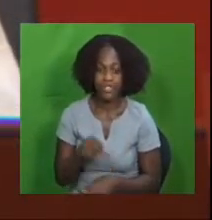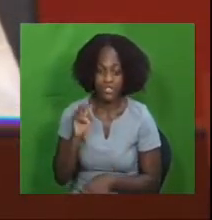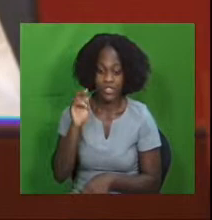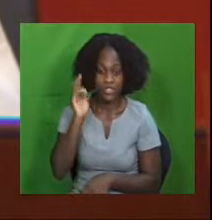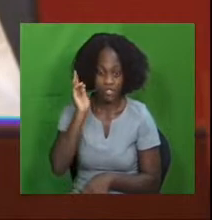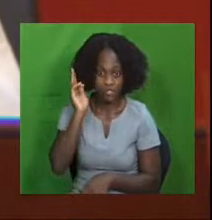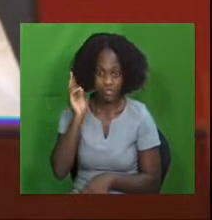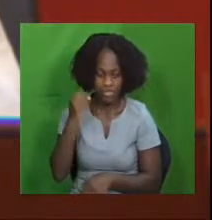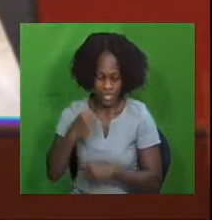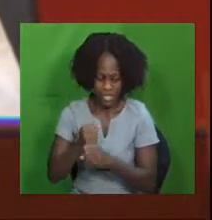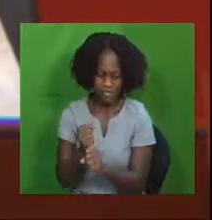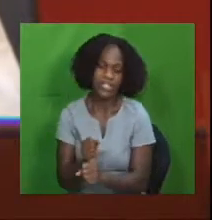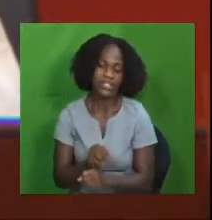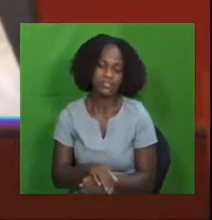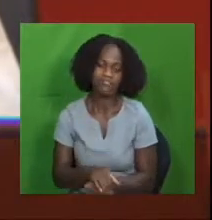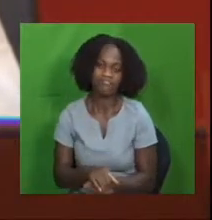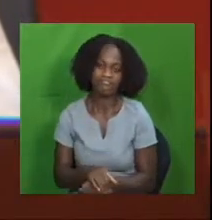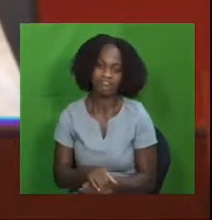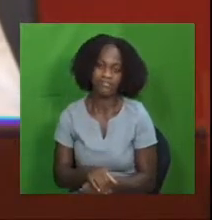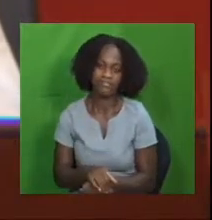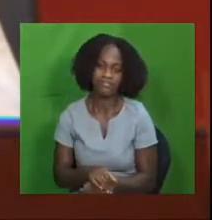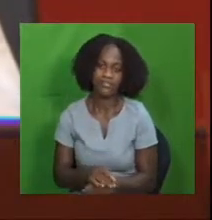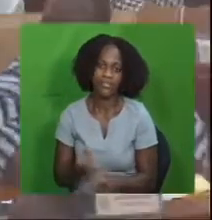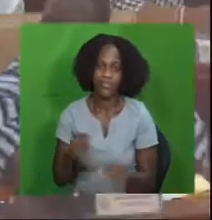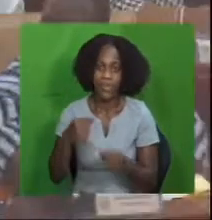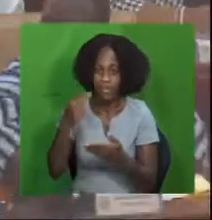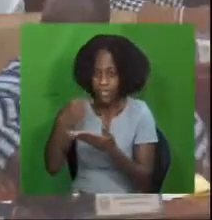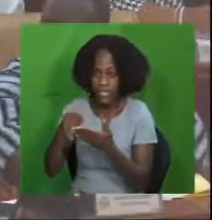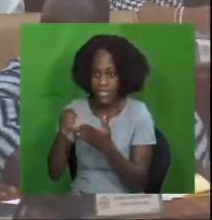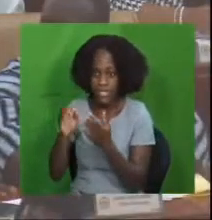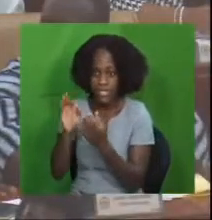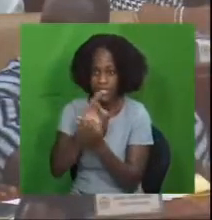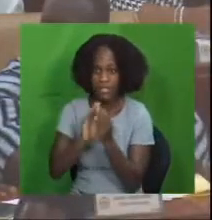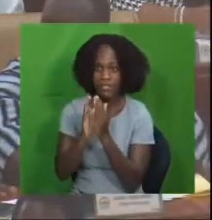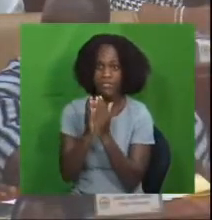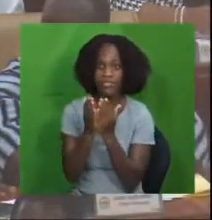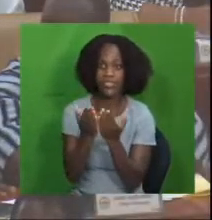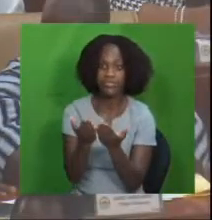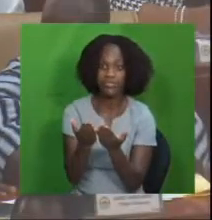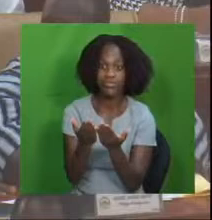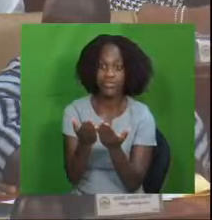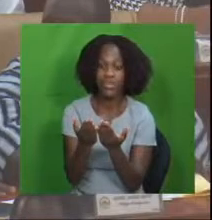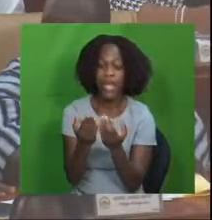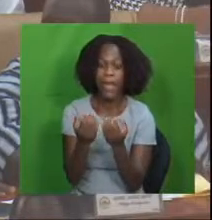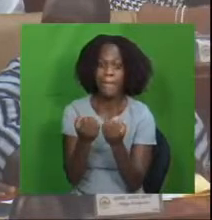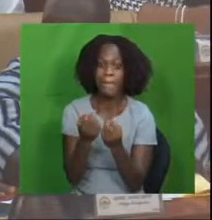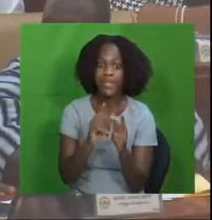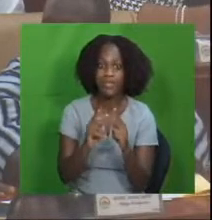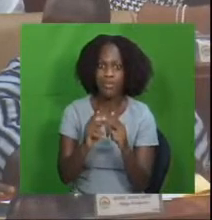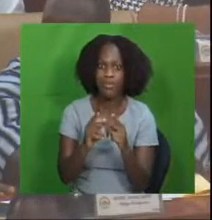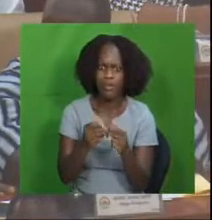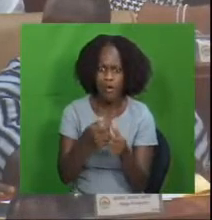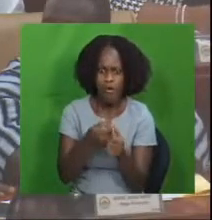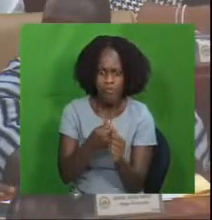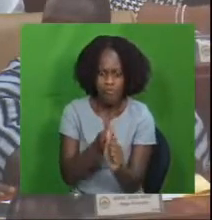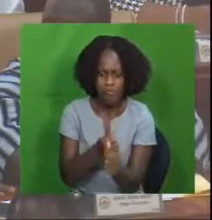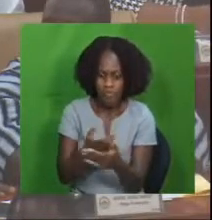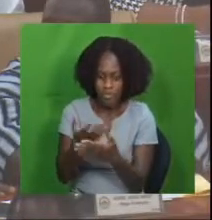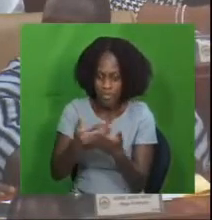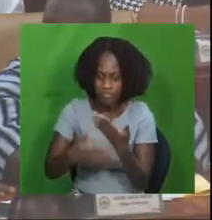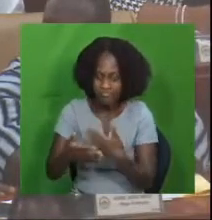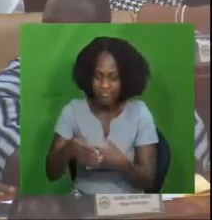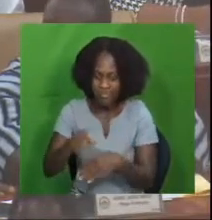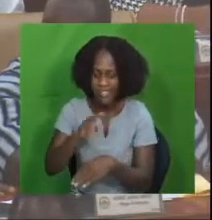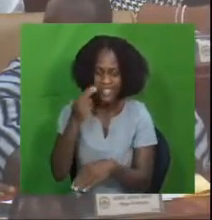made. Yes. In fact, when I checked on Facebook, the number of people following us is